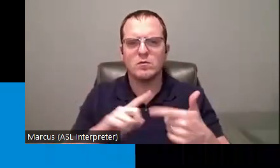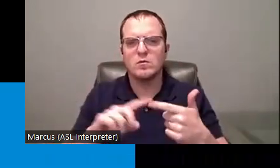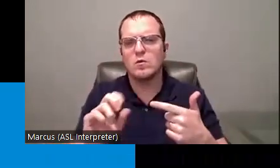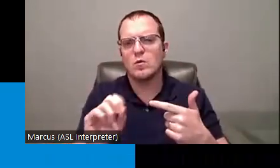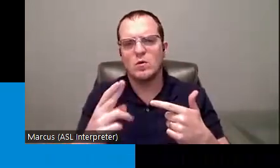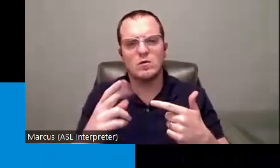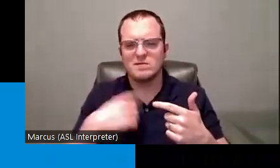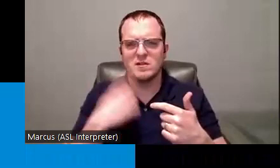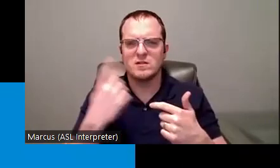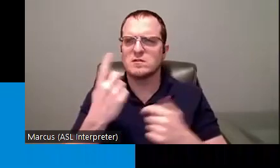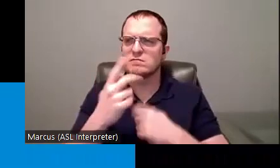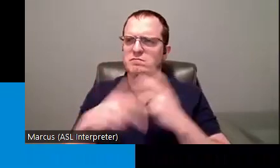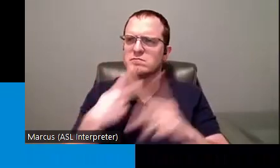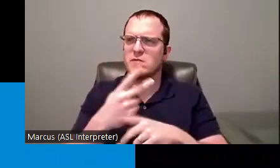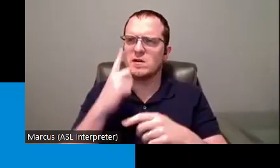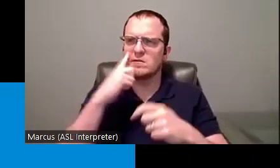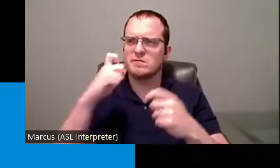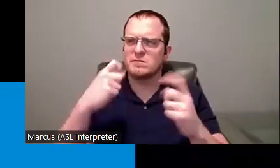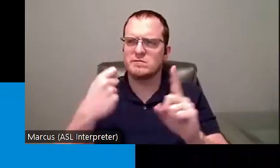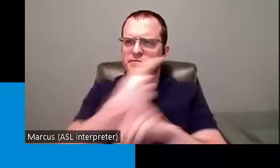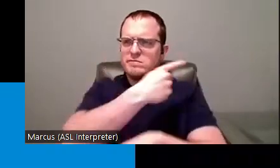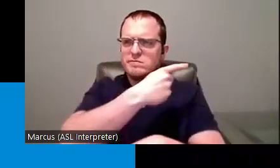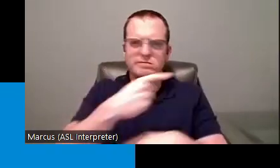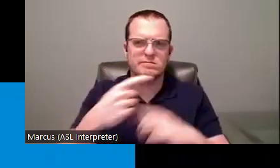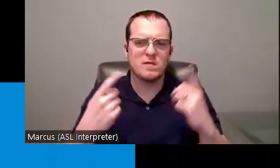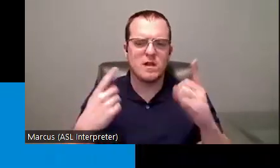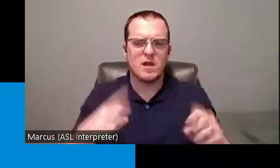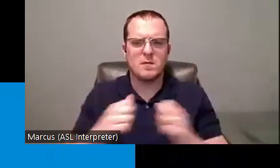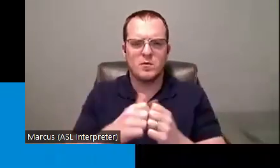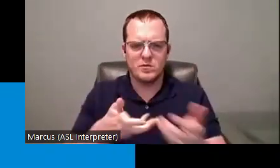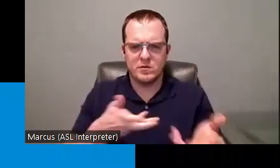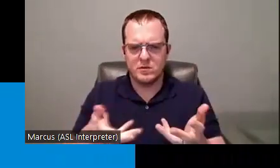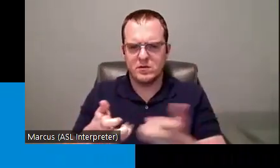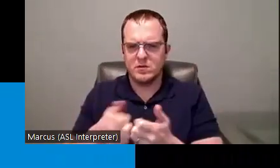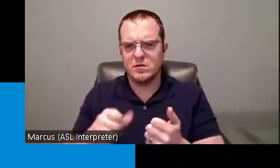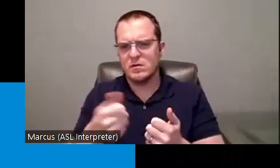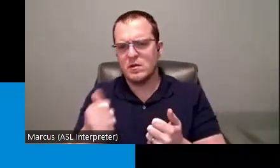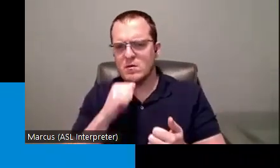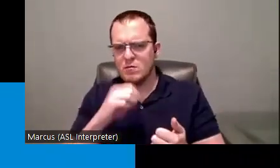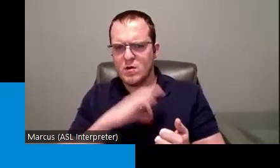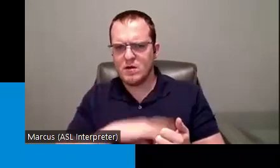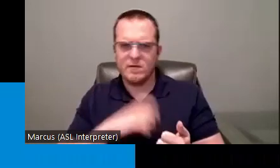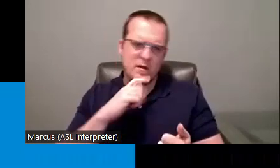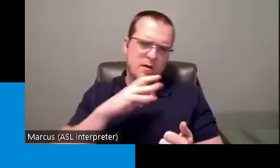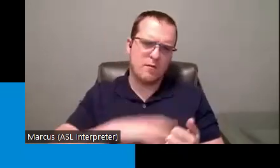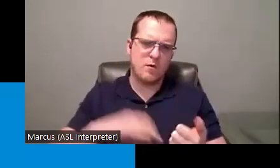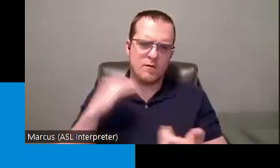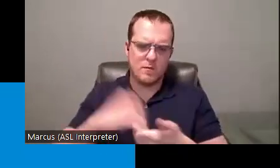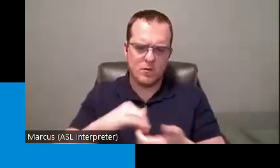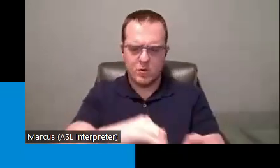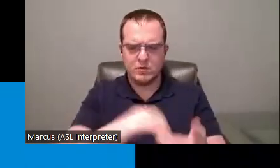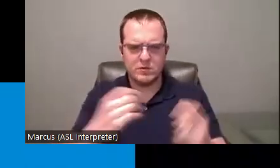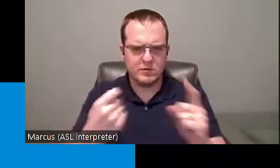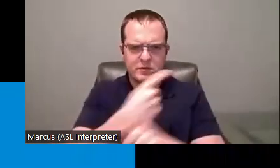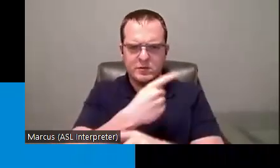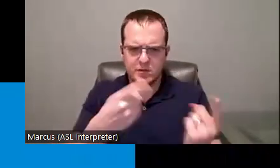there's some kind of anomaly around the interaction with the other nonprofit and profit partners.